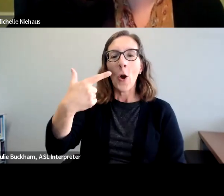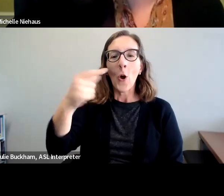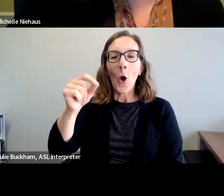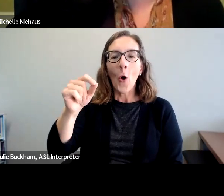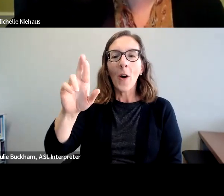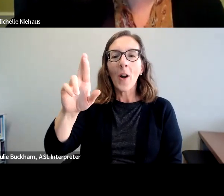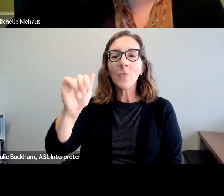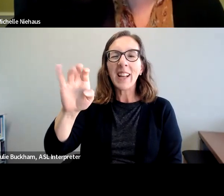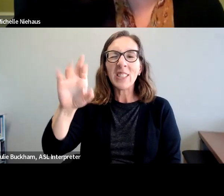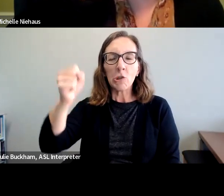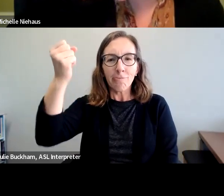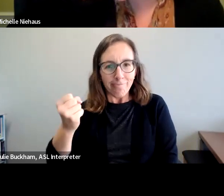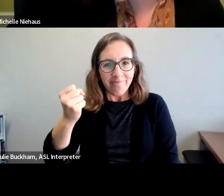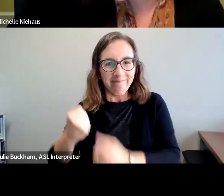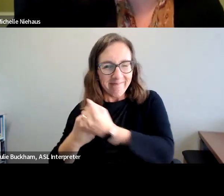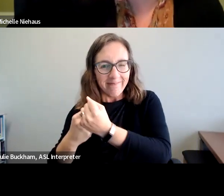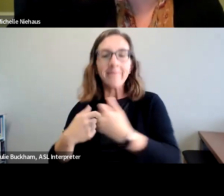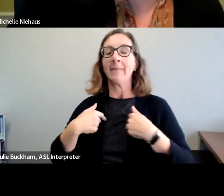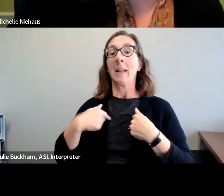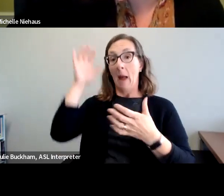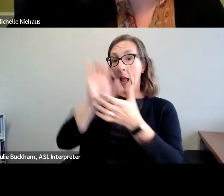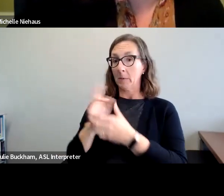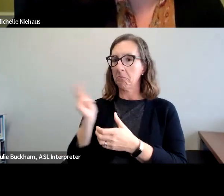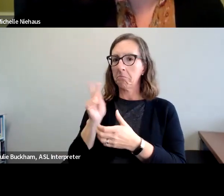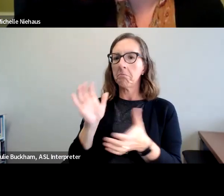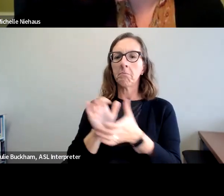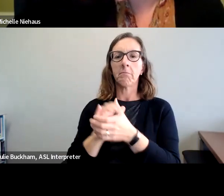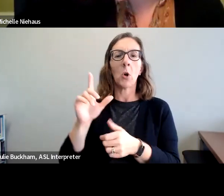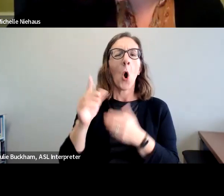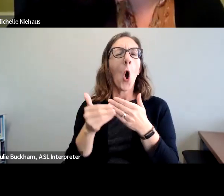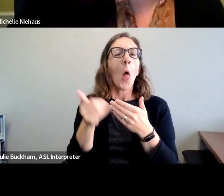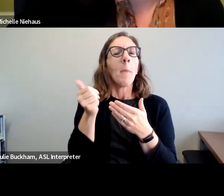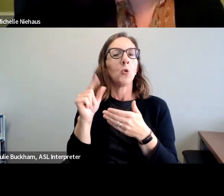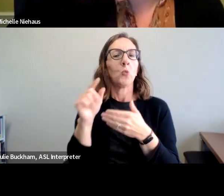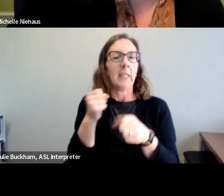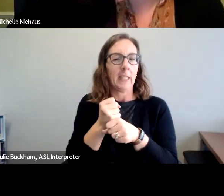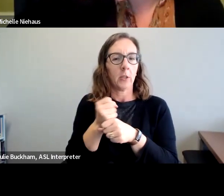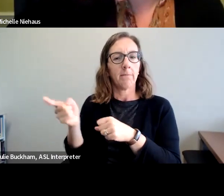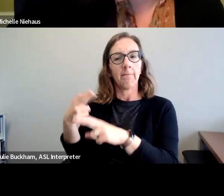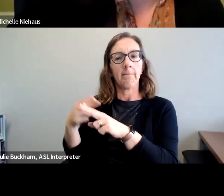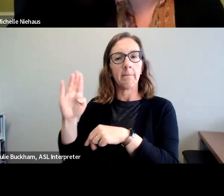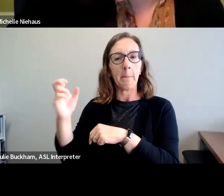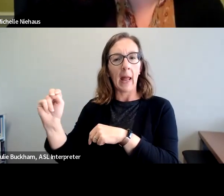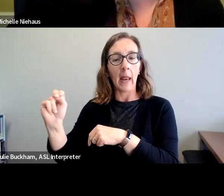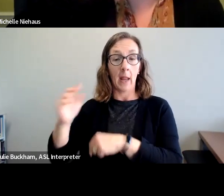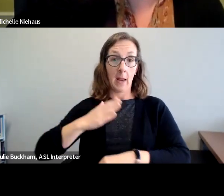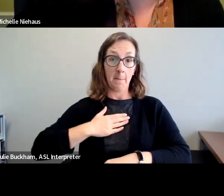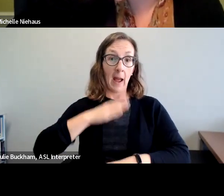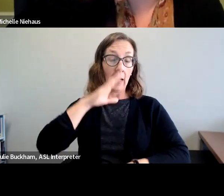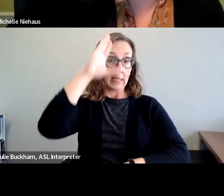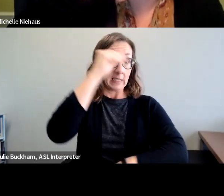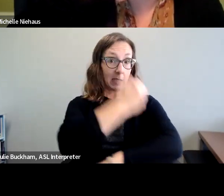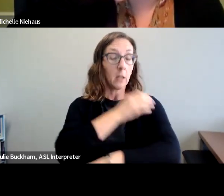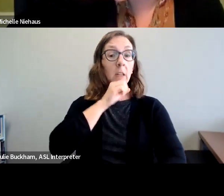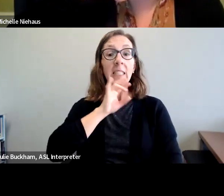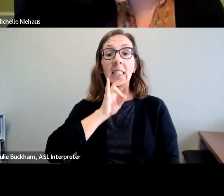my husband Ben of almost 20 years and my 7-year-old son Will.